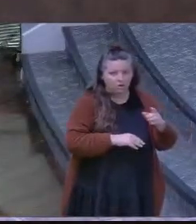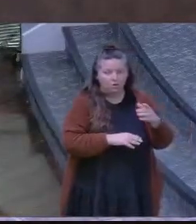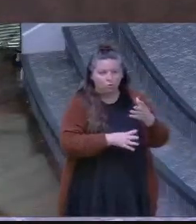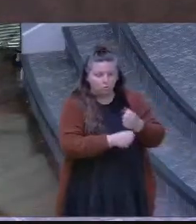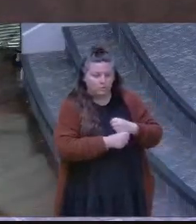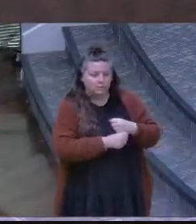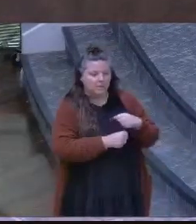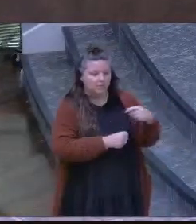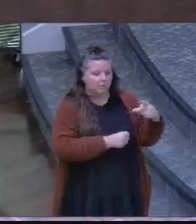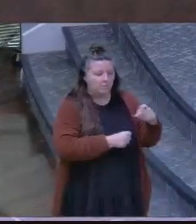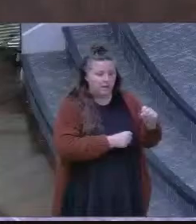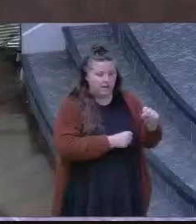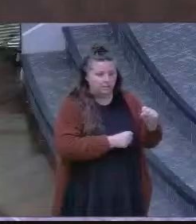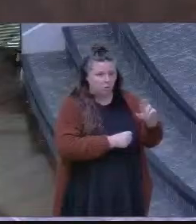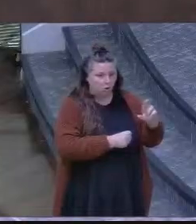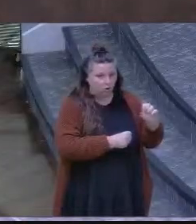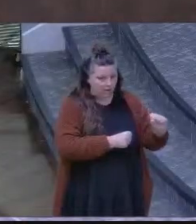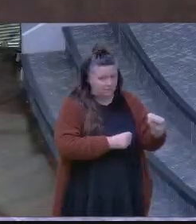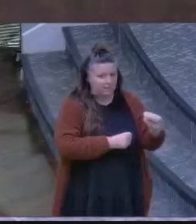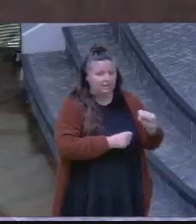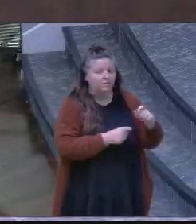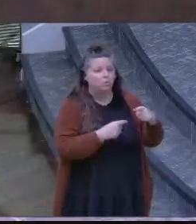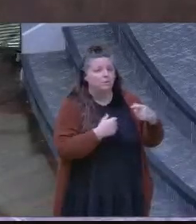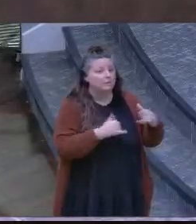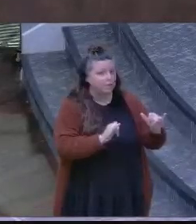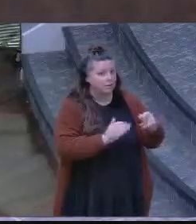of payout, it sounds like.